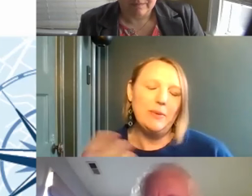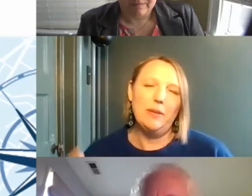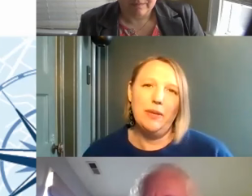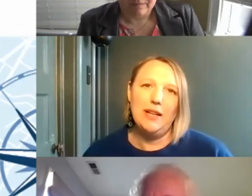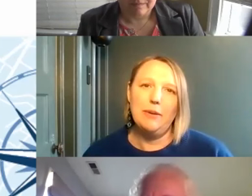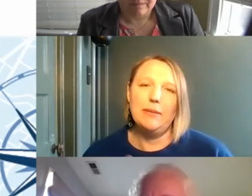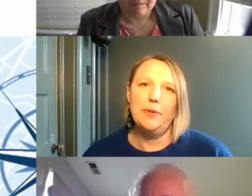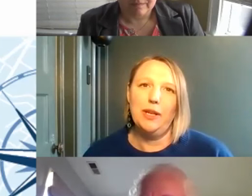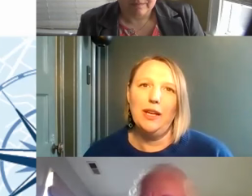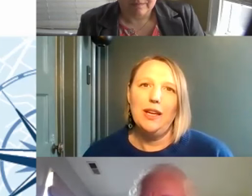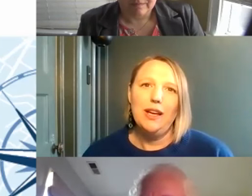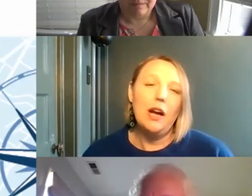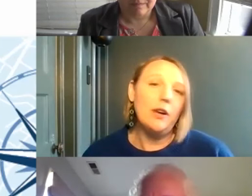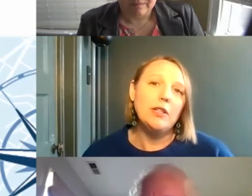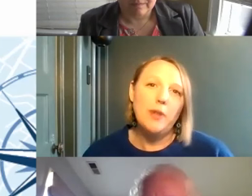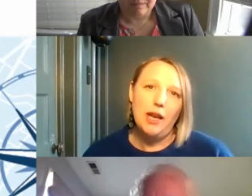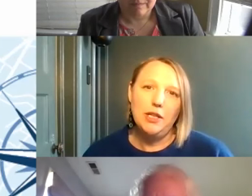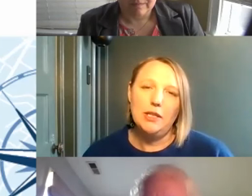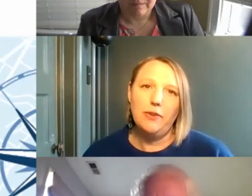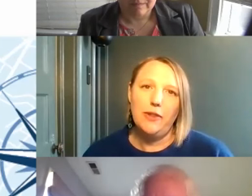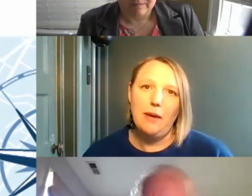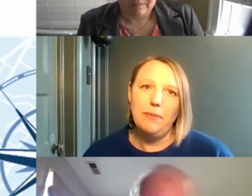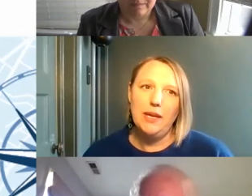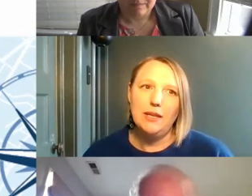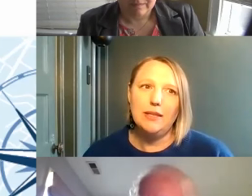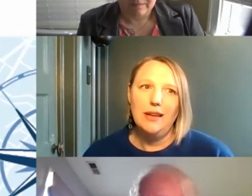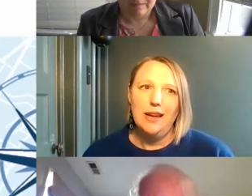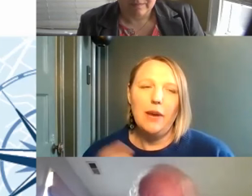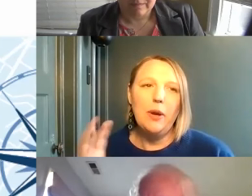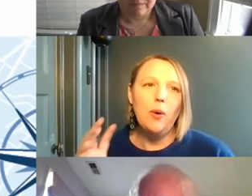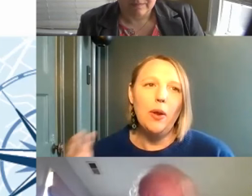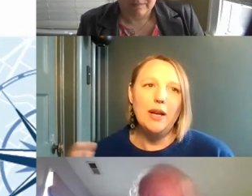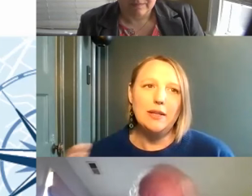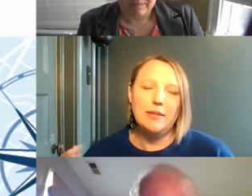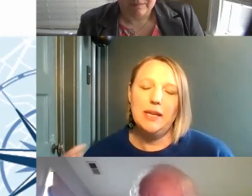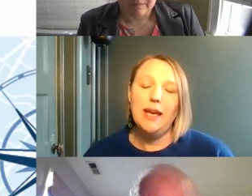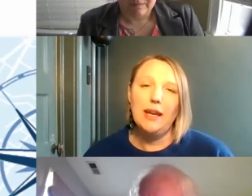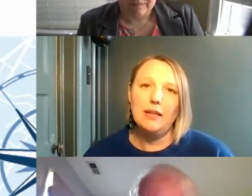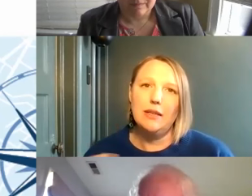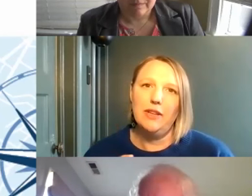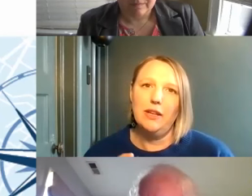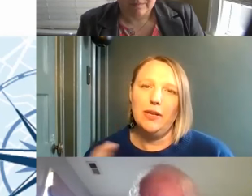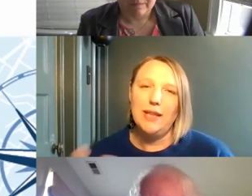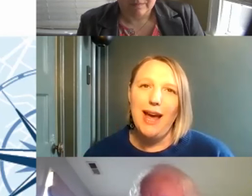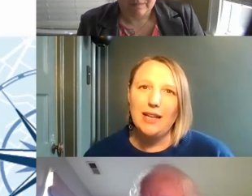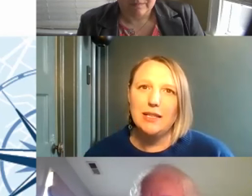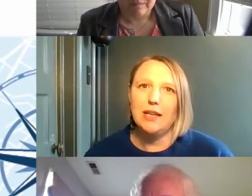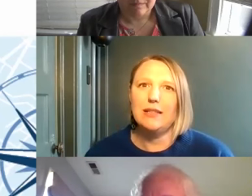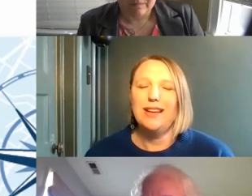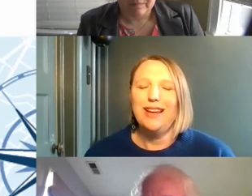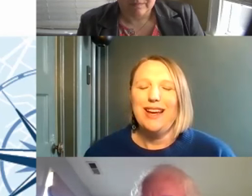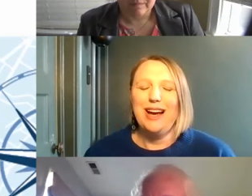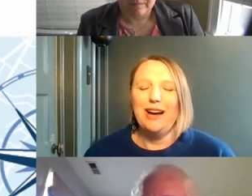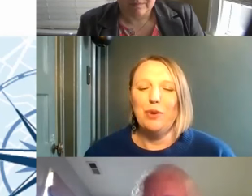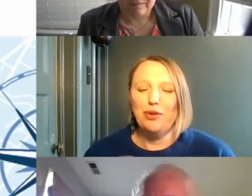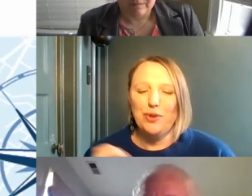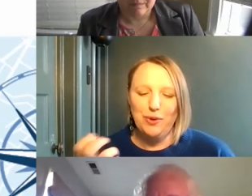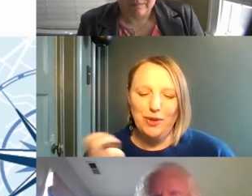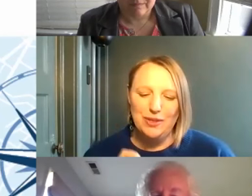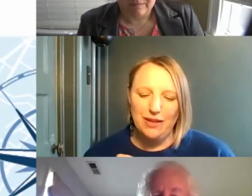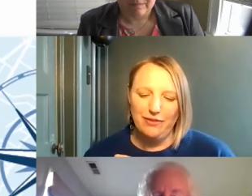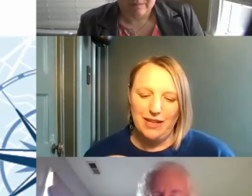45 minutes, we can really talk about some really concrete strategies for that piece. How do we hold on to some of the gains of increased access,